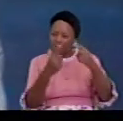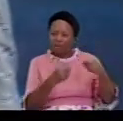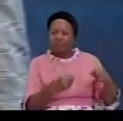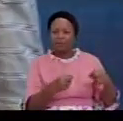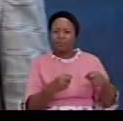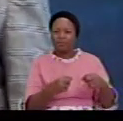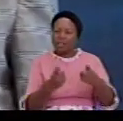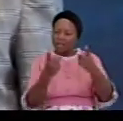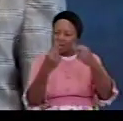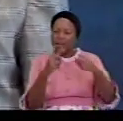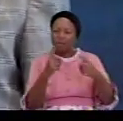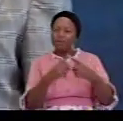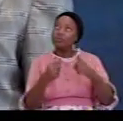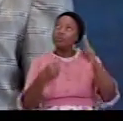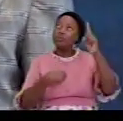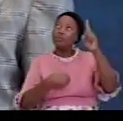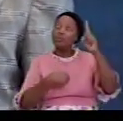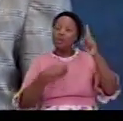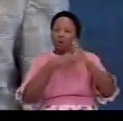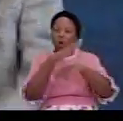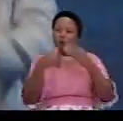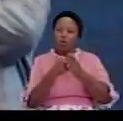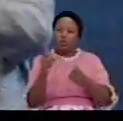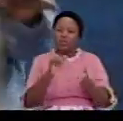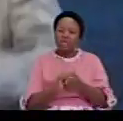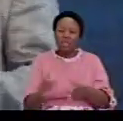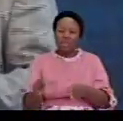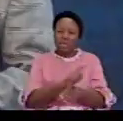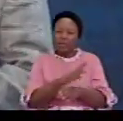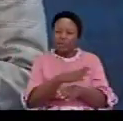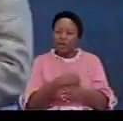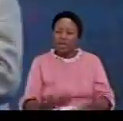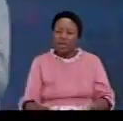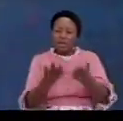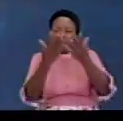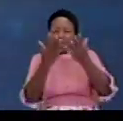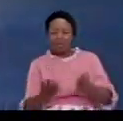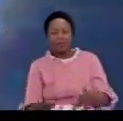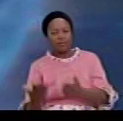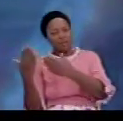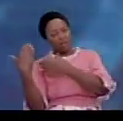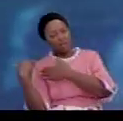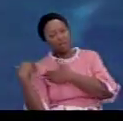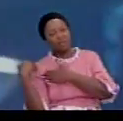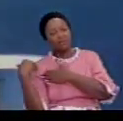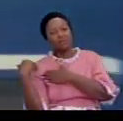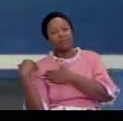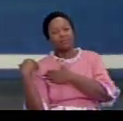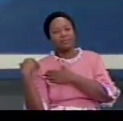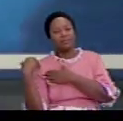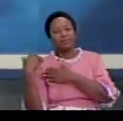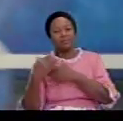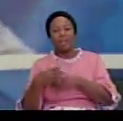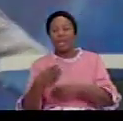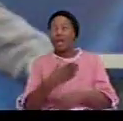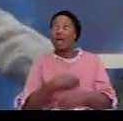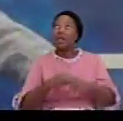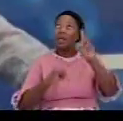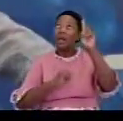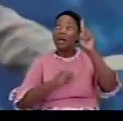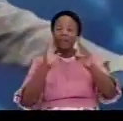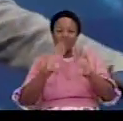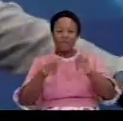Come unto me, all ye that labor and are heavy laden, and I will give